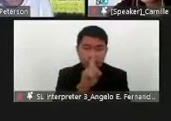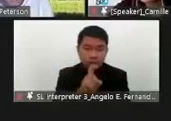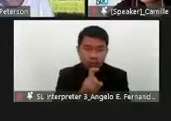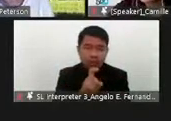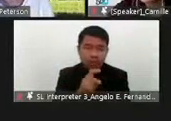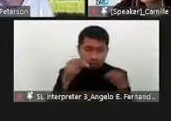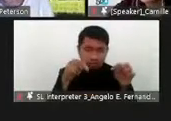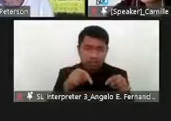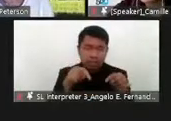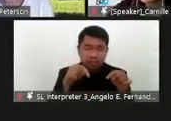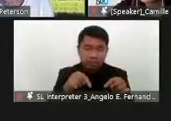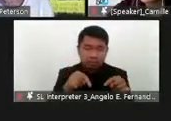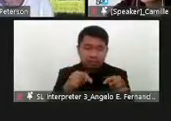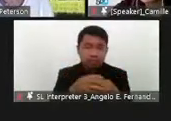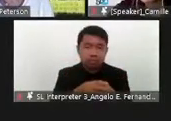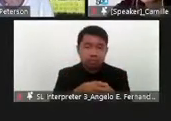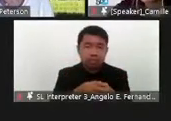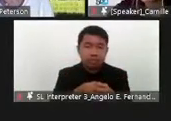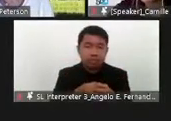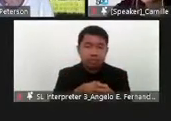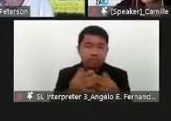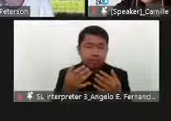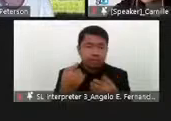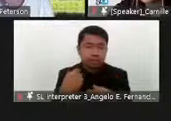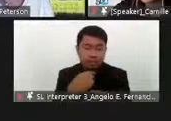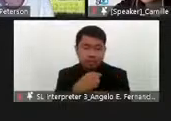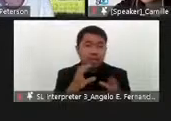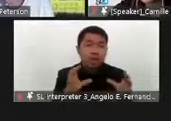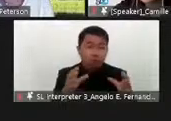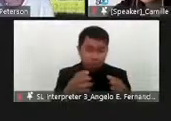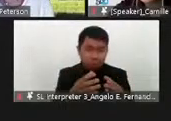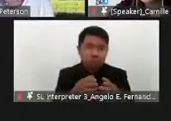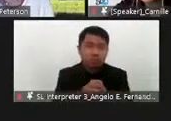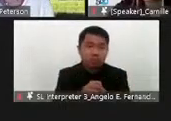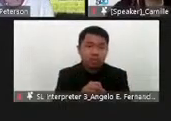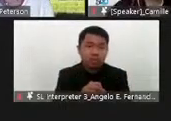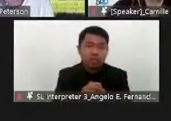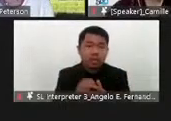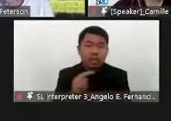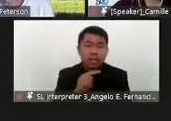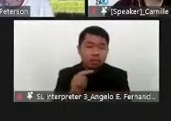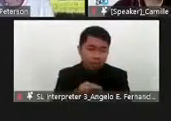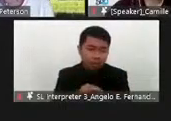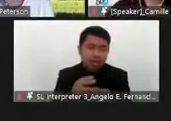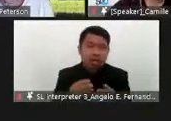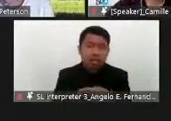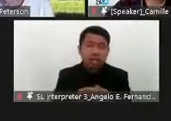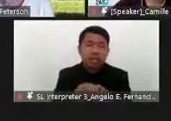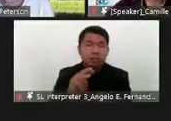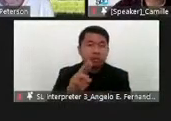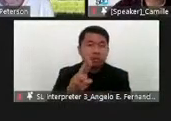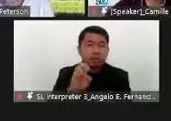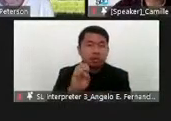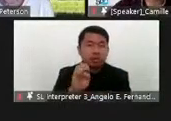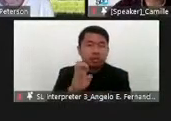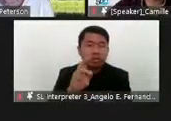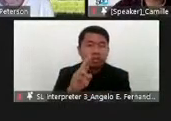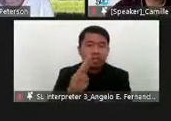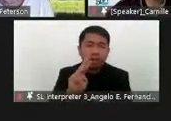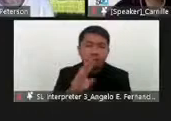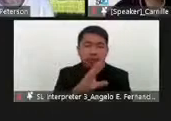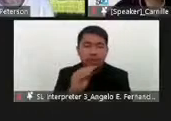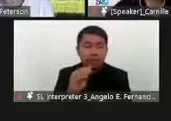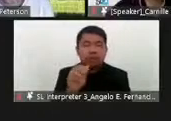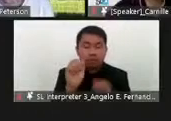Facebook pages of the National Quincentennial Committee, the National Museum of the Philippines. And of course, you may use